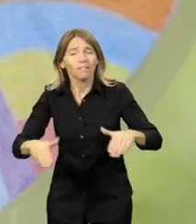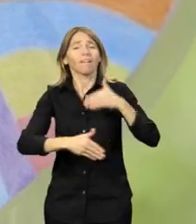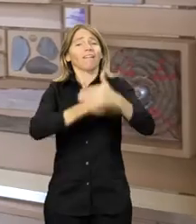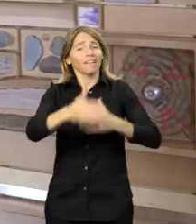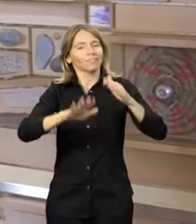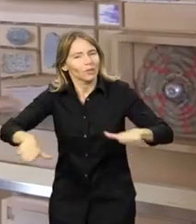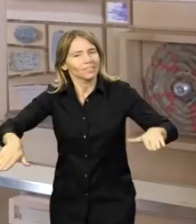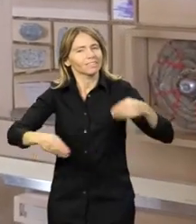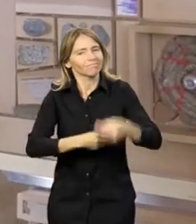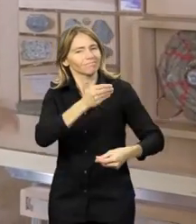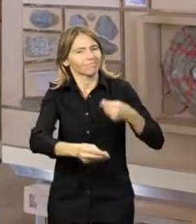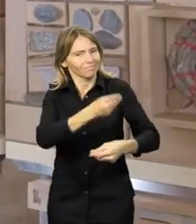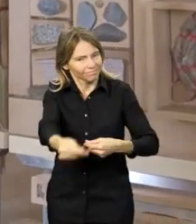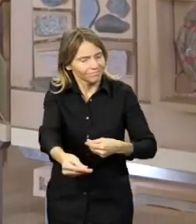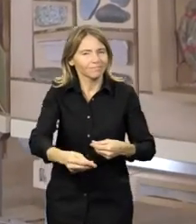It is for my daughter.